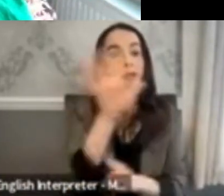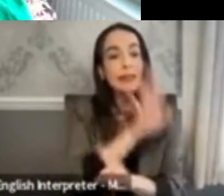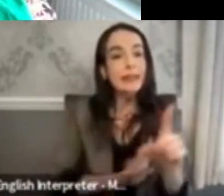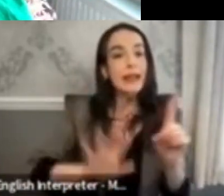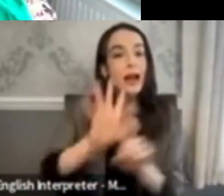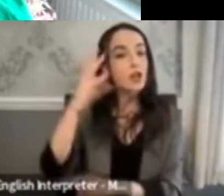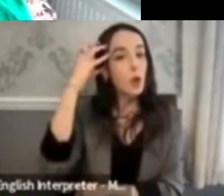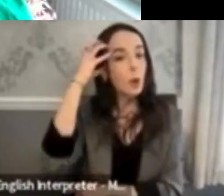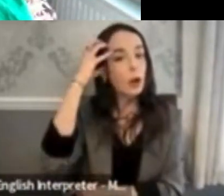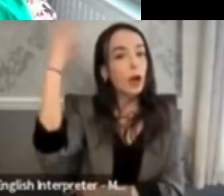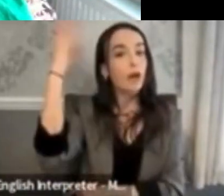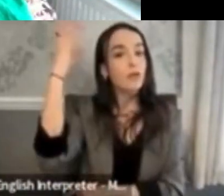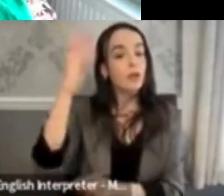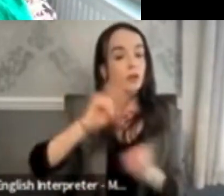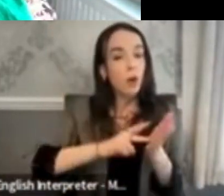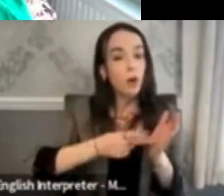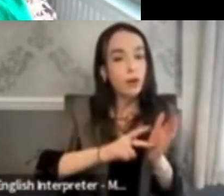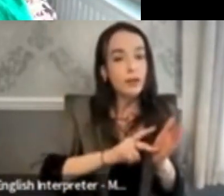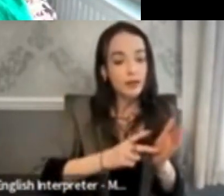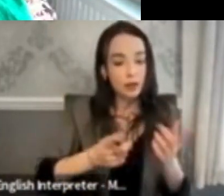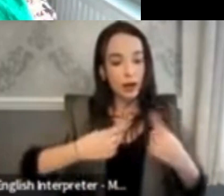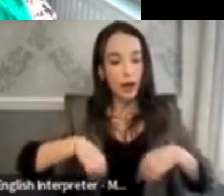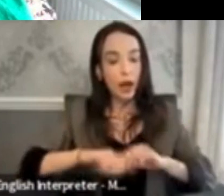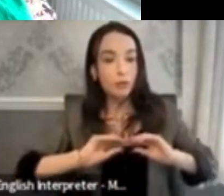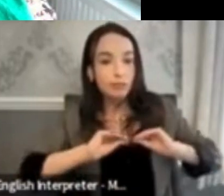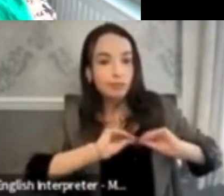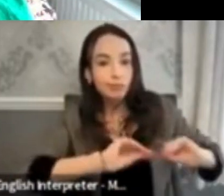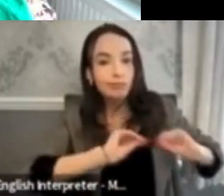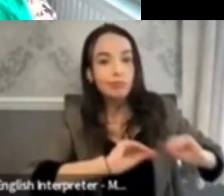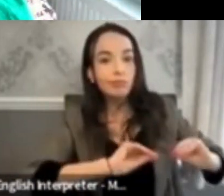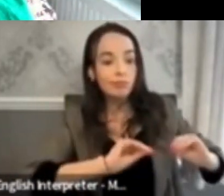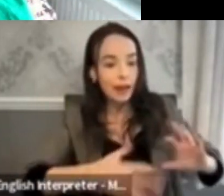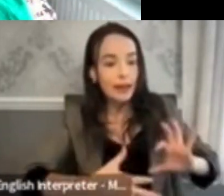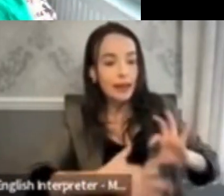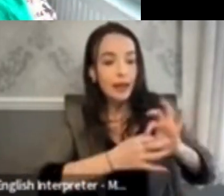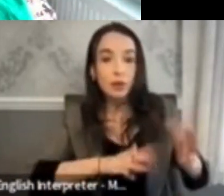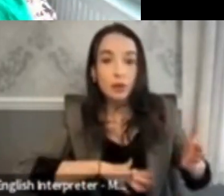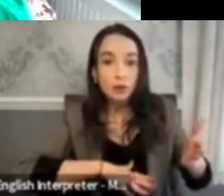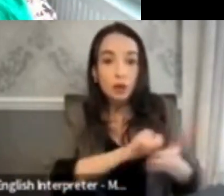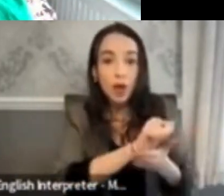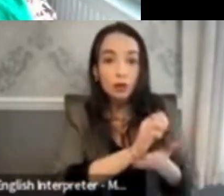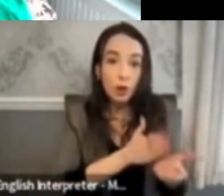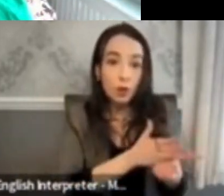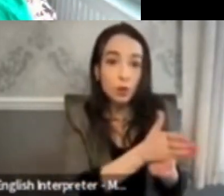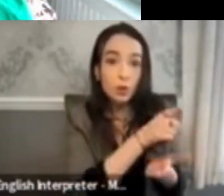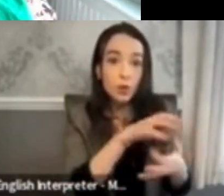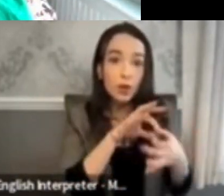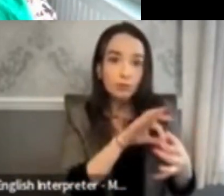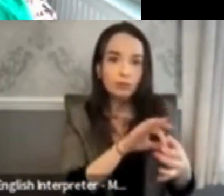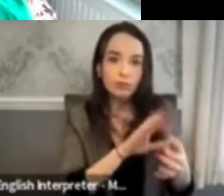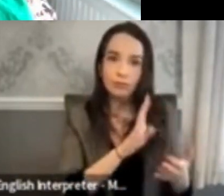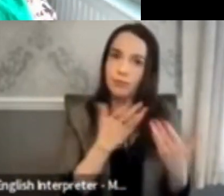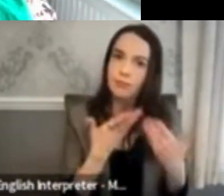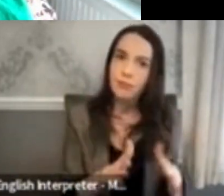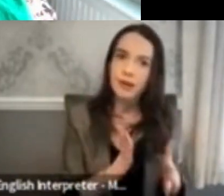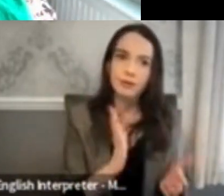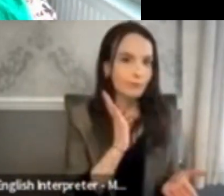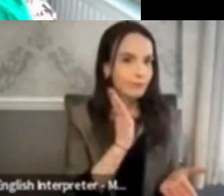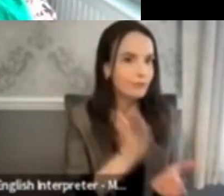and the training programme that we're offering to governors on culture through that relationship has been very